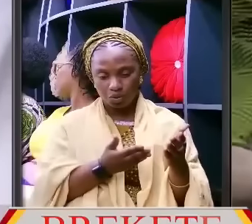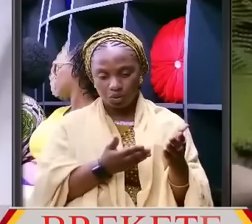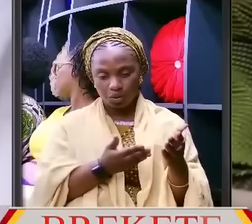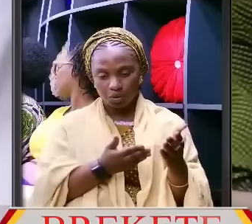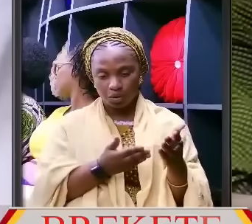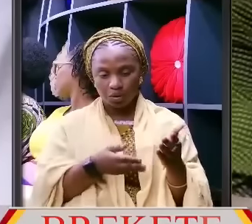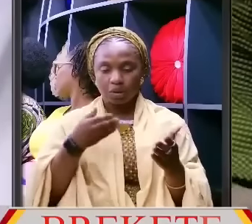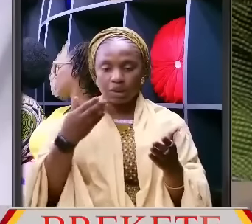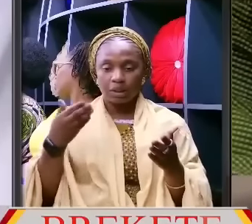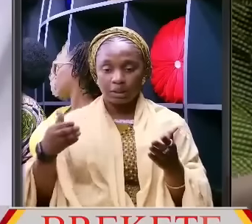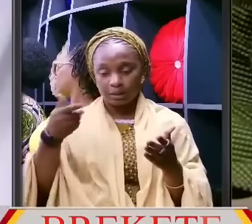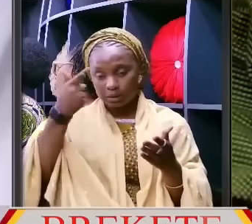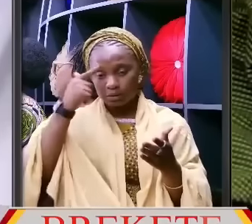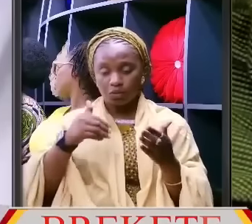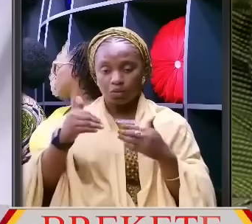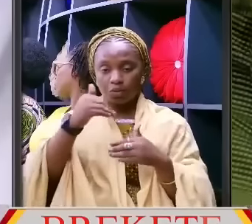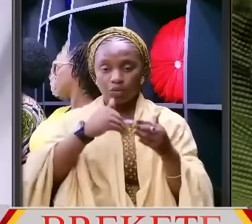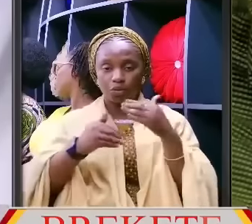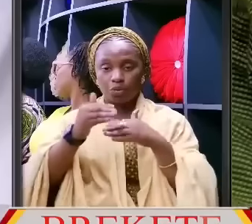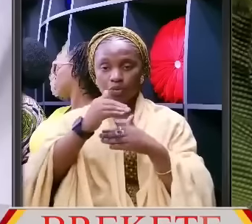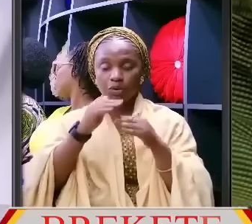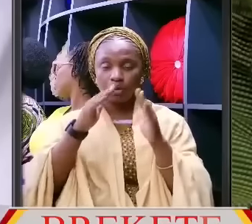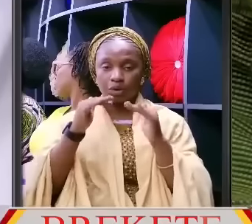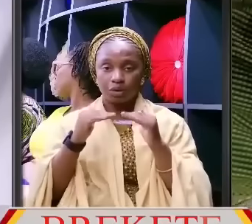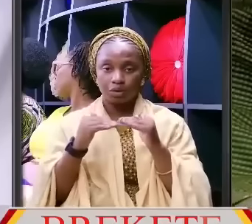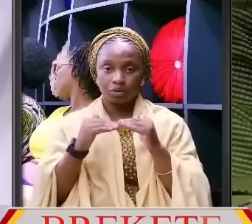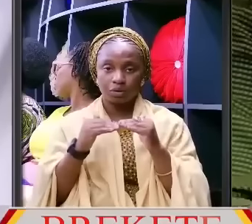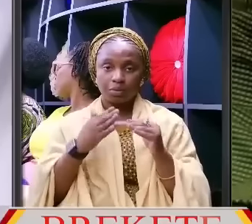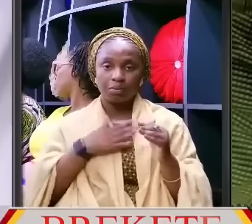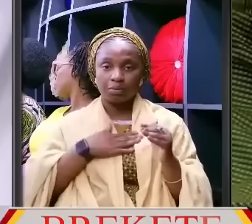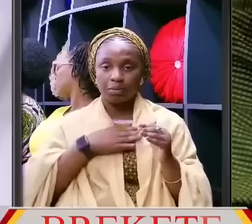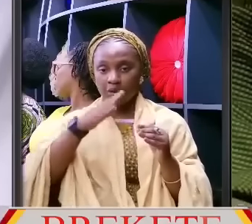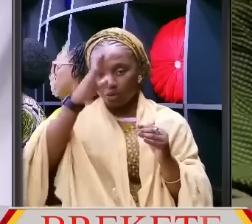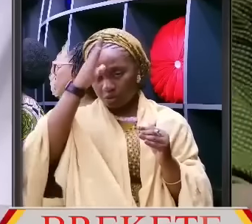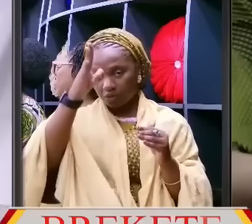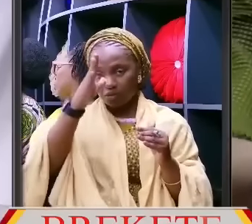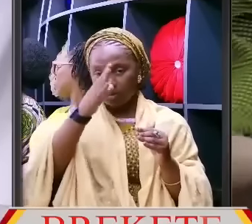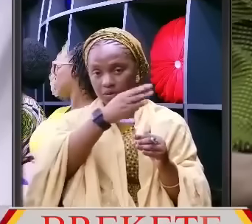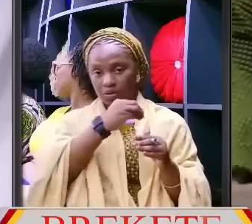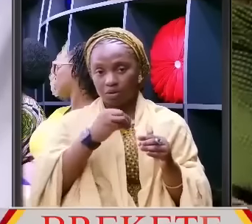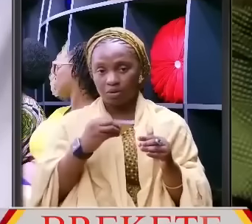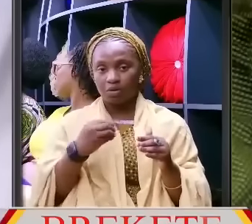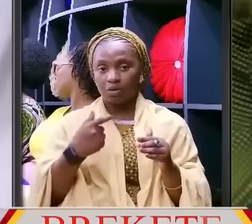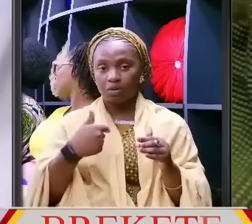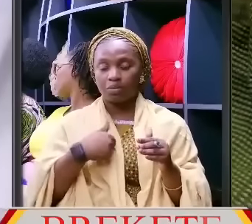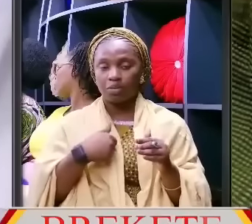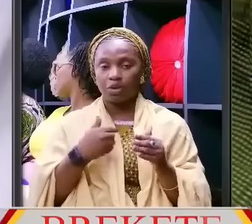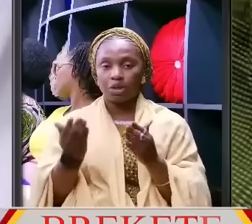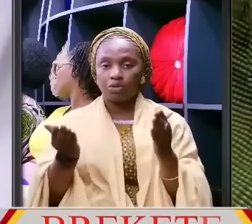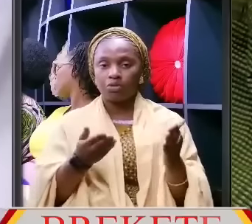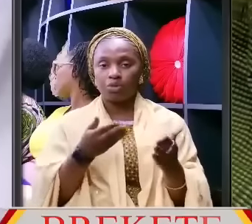floor. That's the work where me and my father will struggle for farm. We'll take a doodoo.